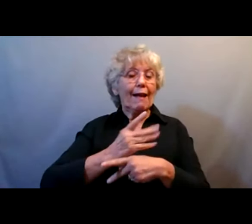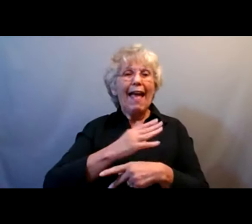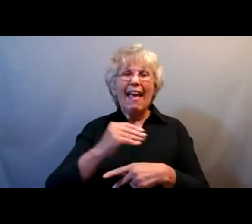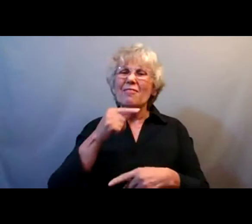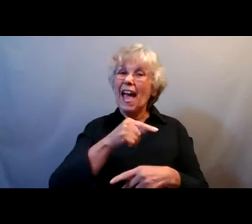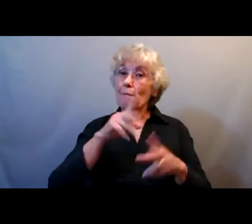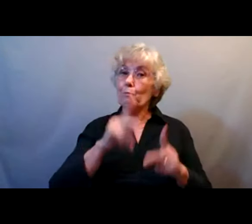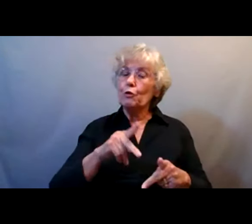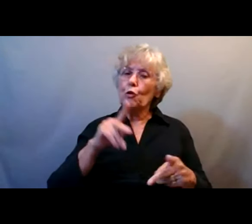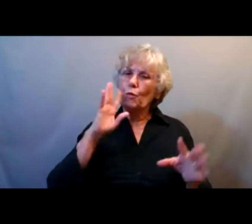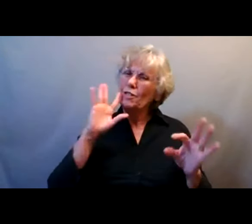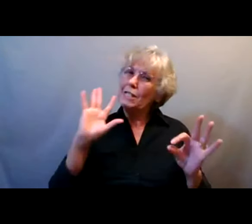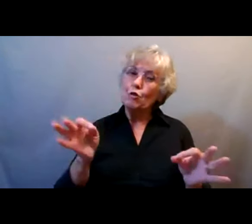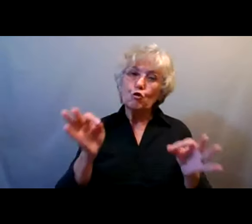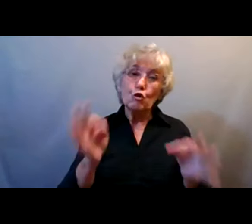determined by